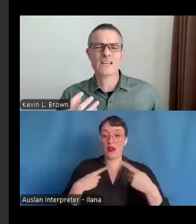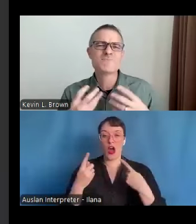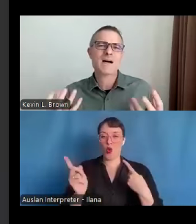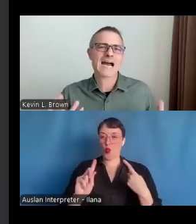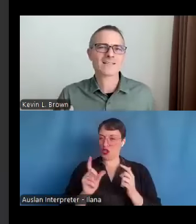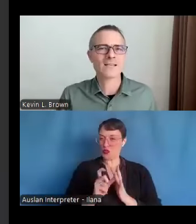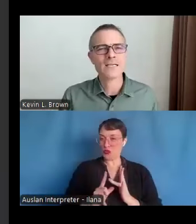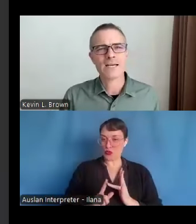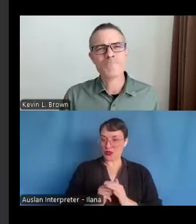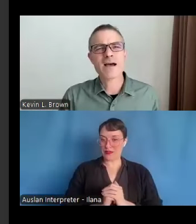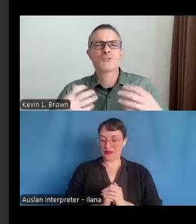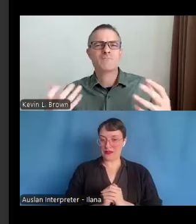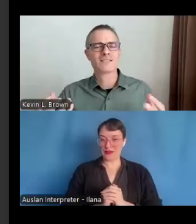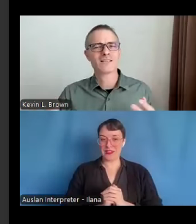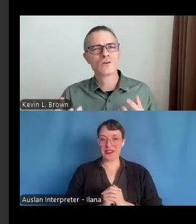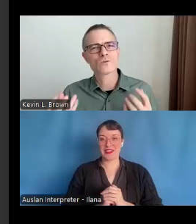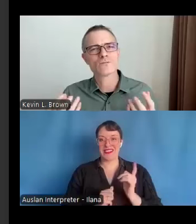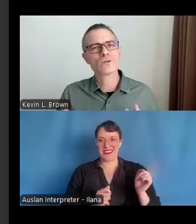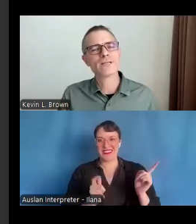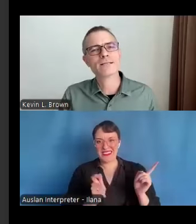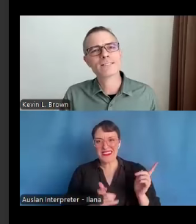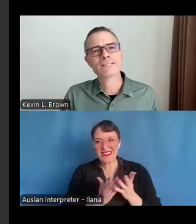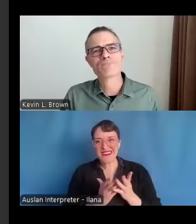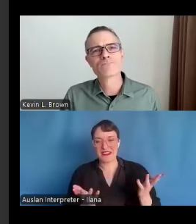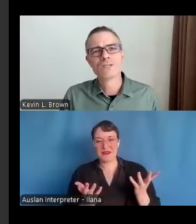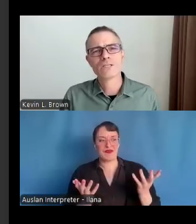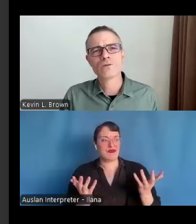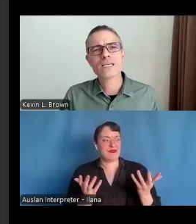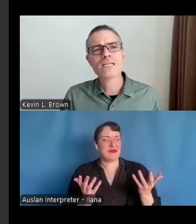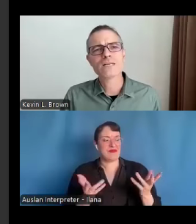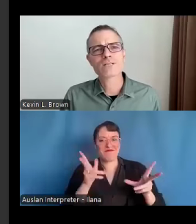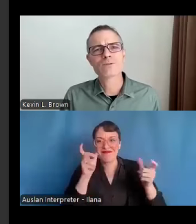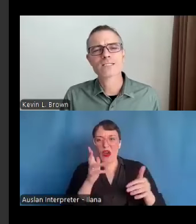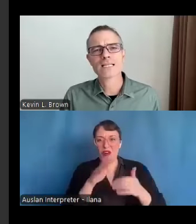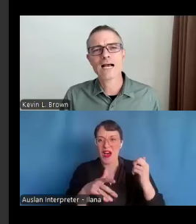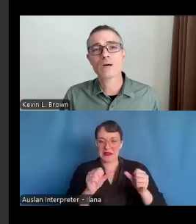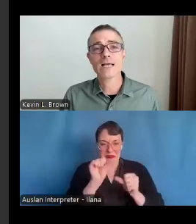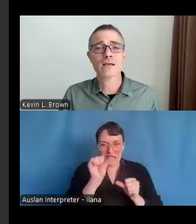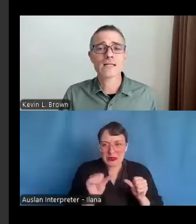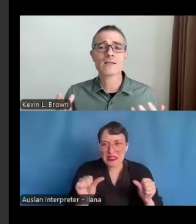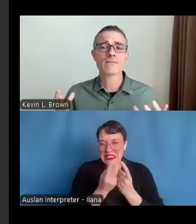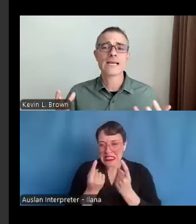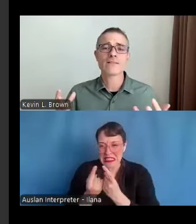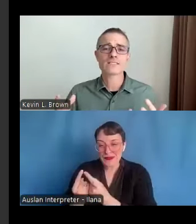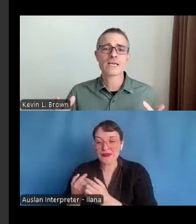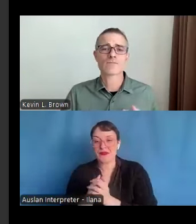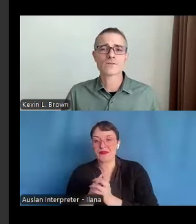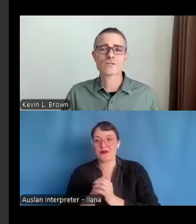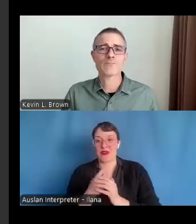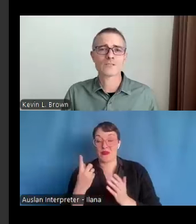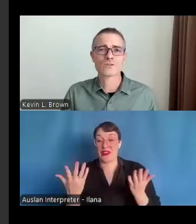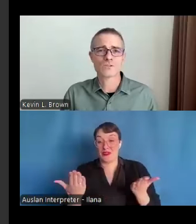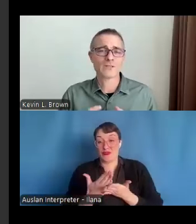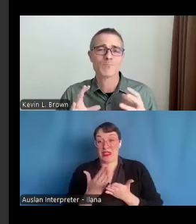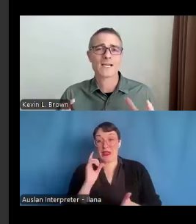with impact and measurement and all sorts of really key subjects like that. But at the end of the day, they say your first